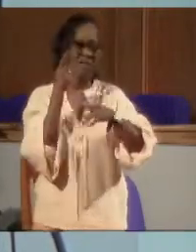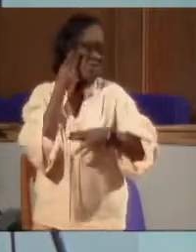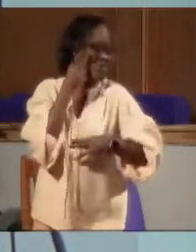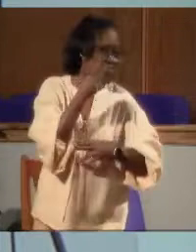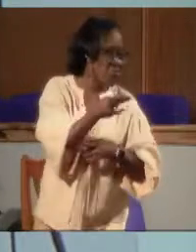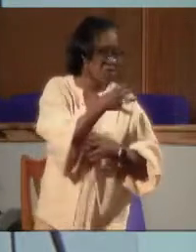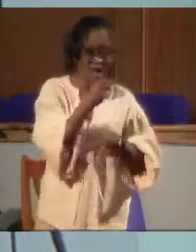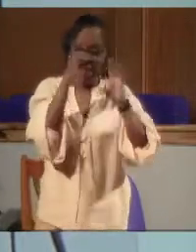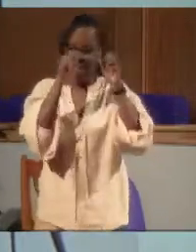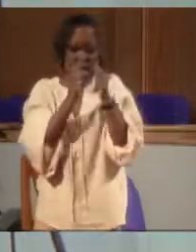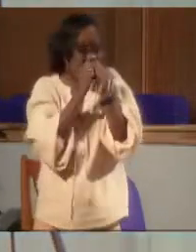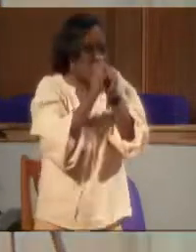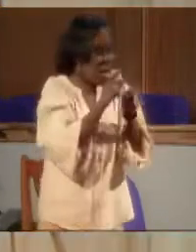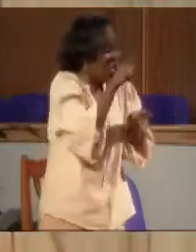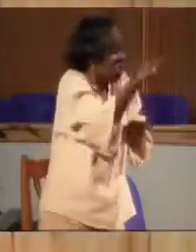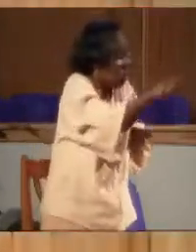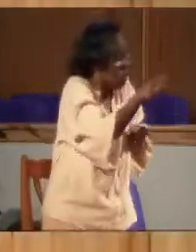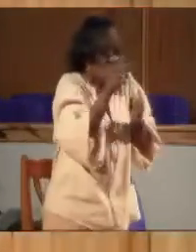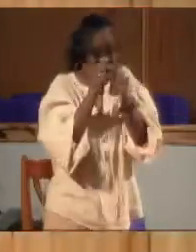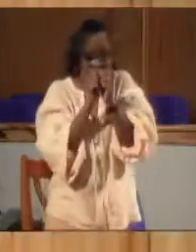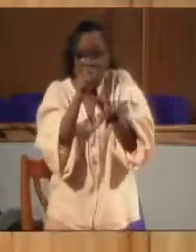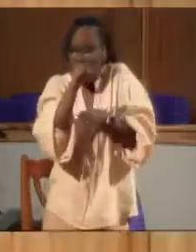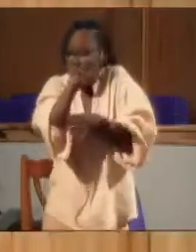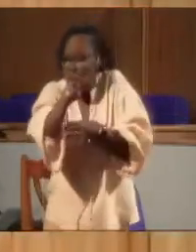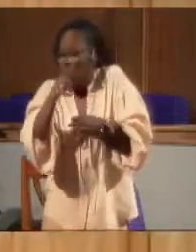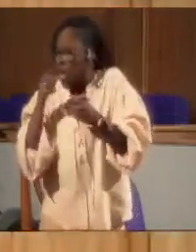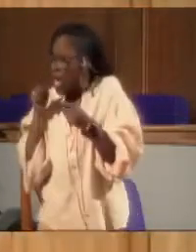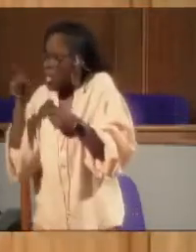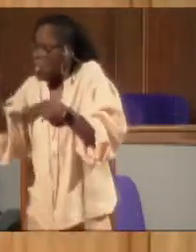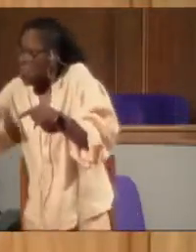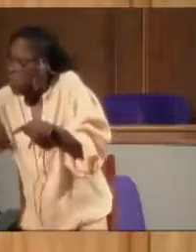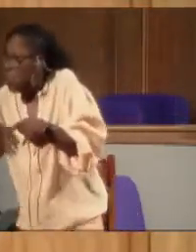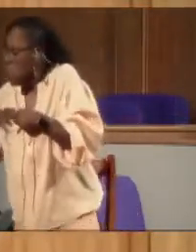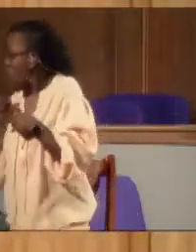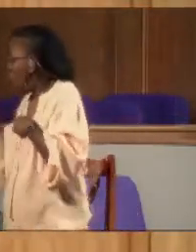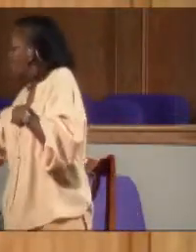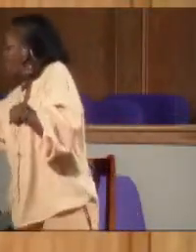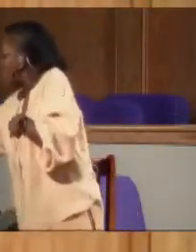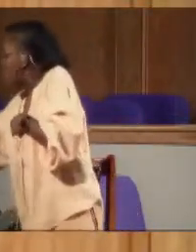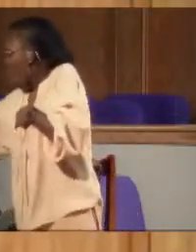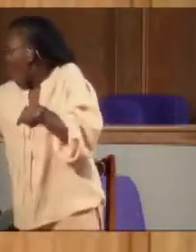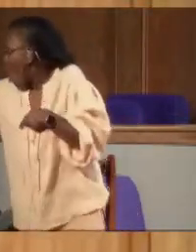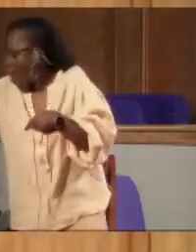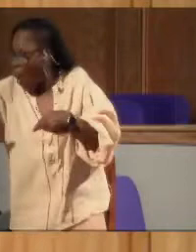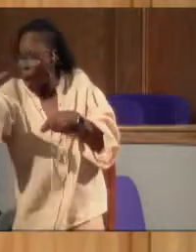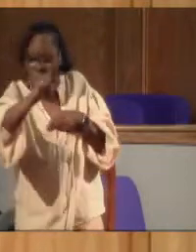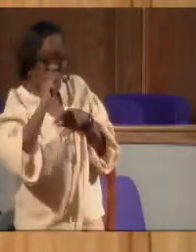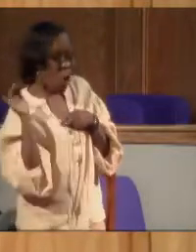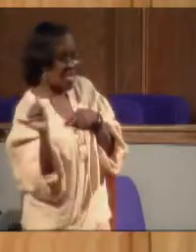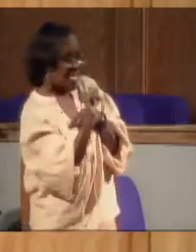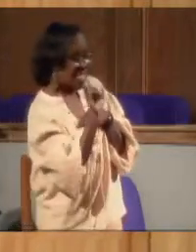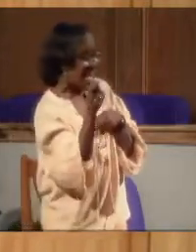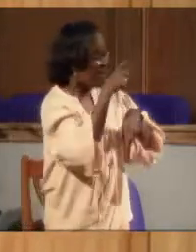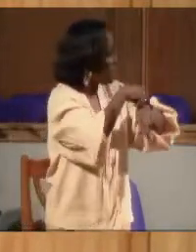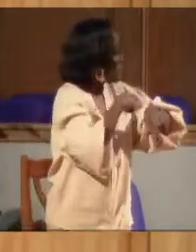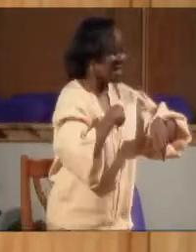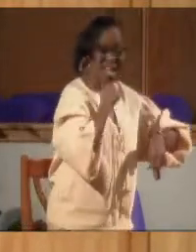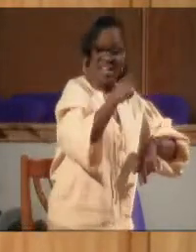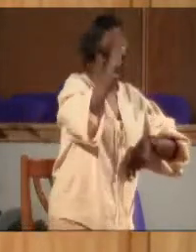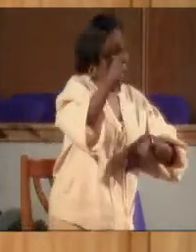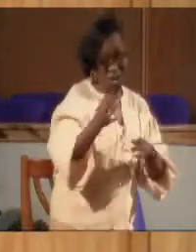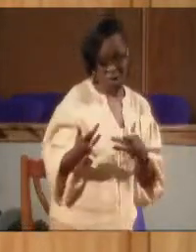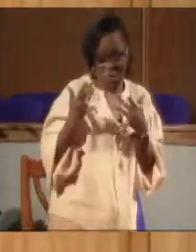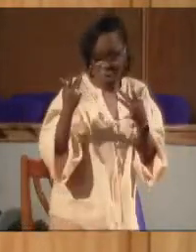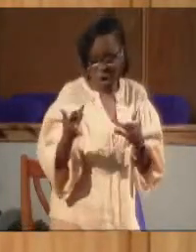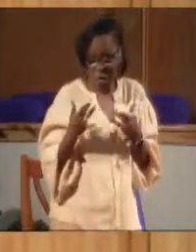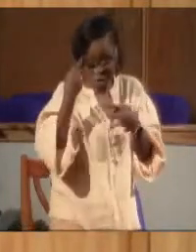can bless you and you and you and all of us at the same time. I don't have to wait for God to bless you before he